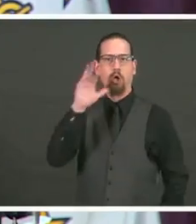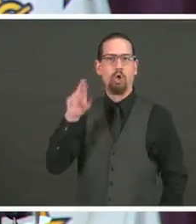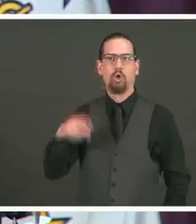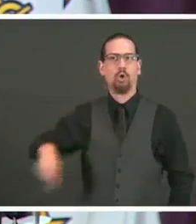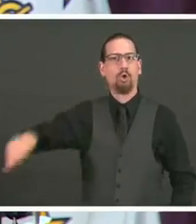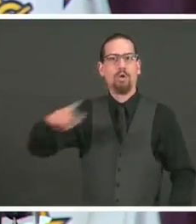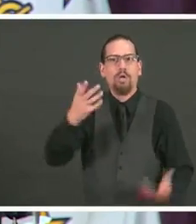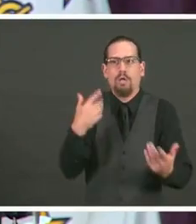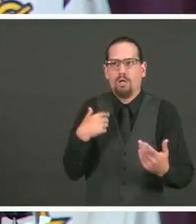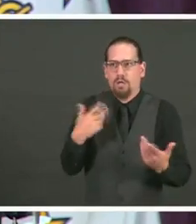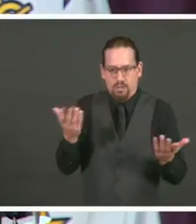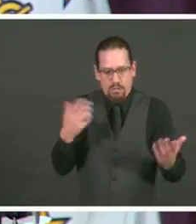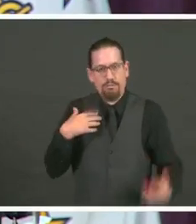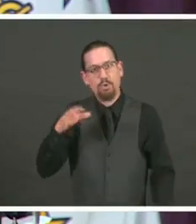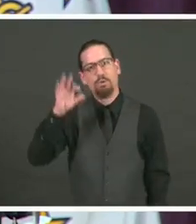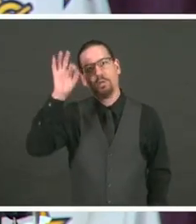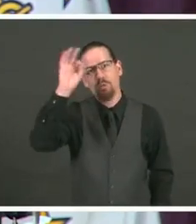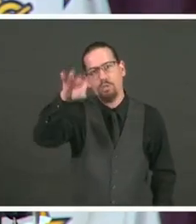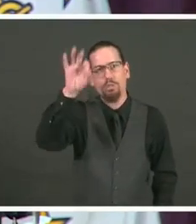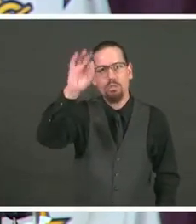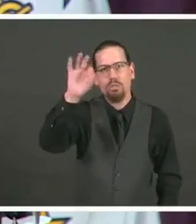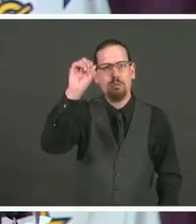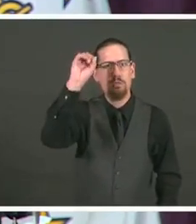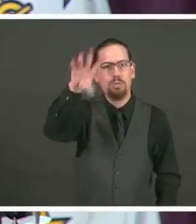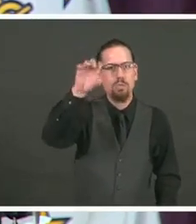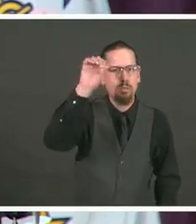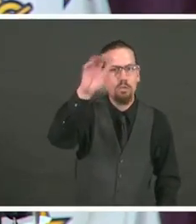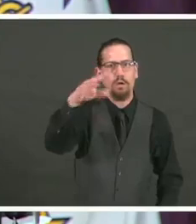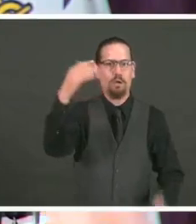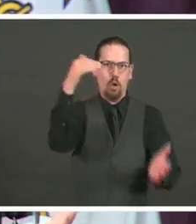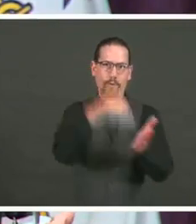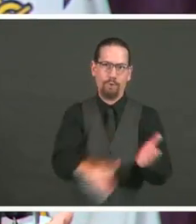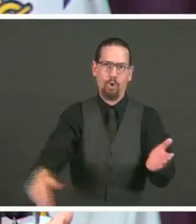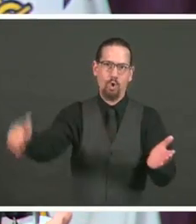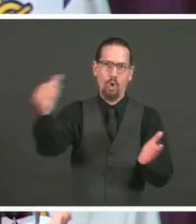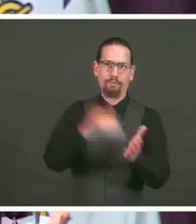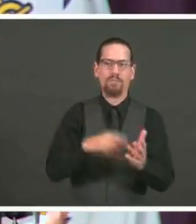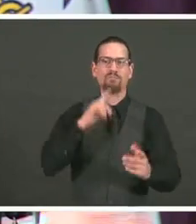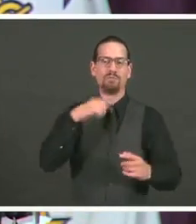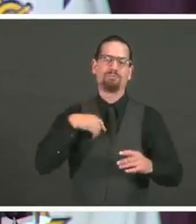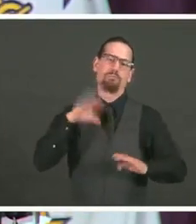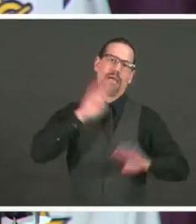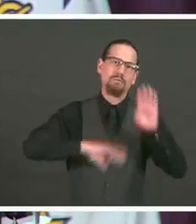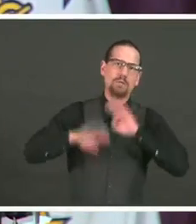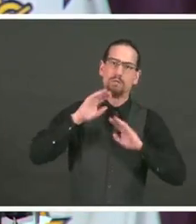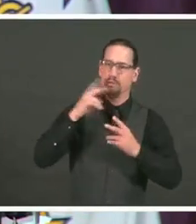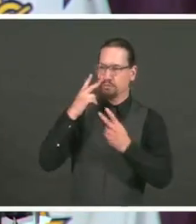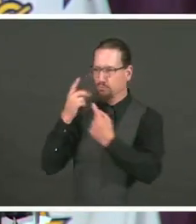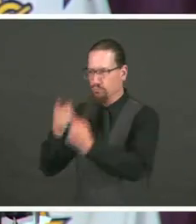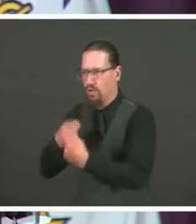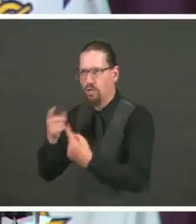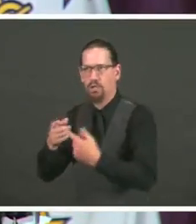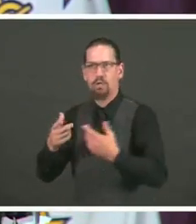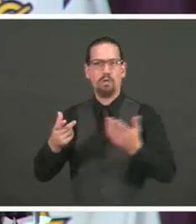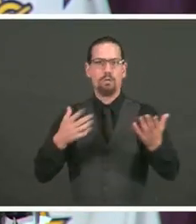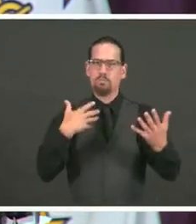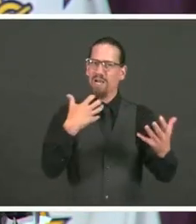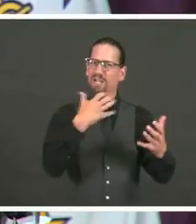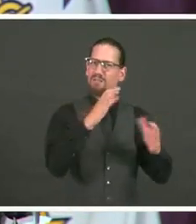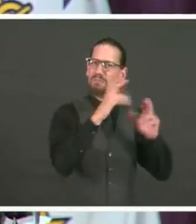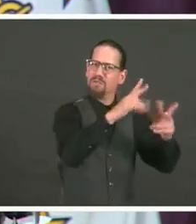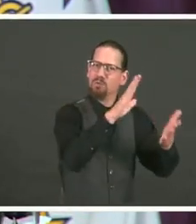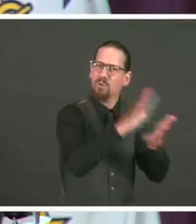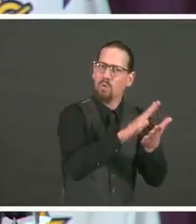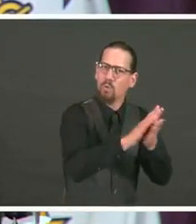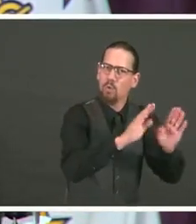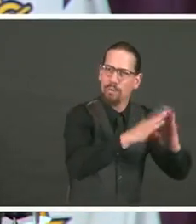clearer. And the fact that you're continuing to do that is making it harder to get kids back to school. It's making Massachusetts,